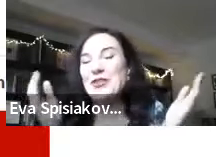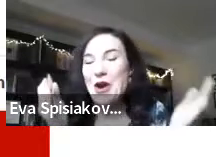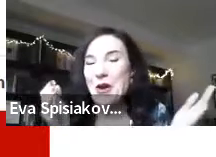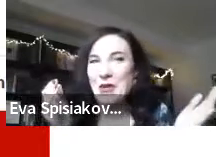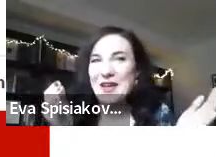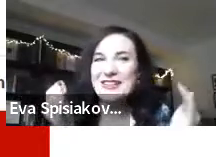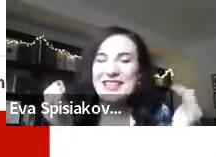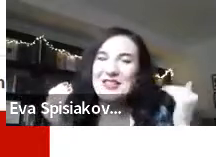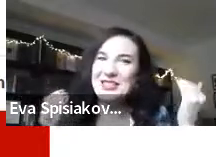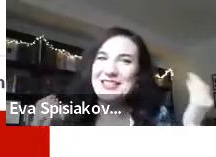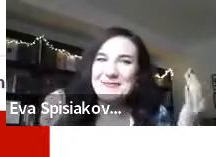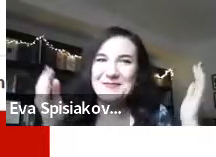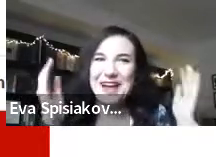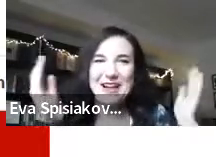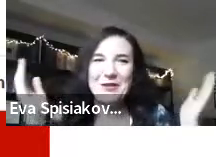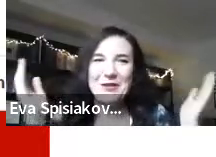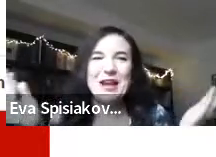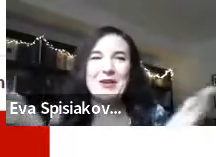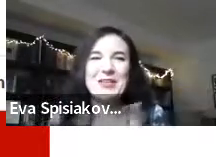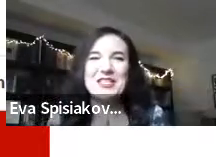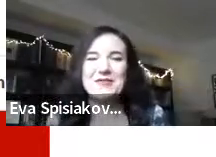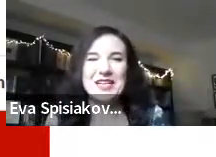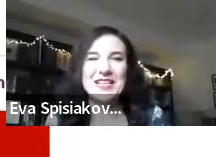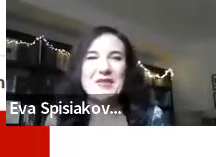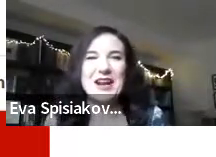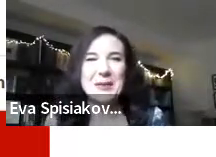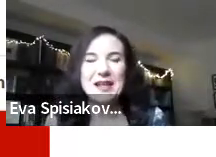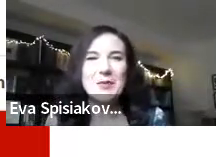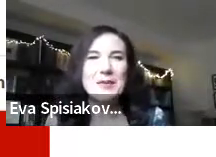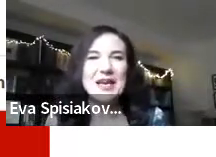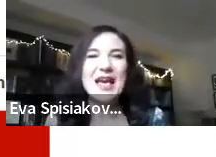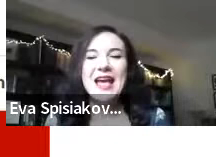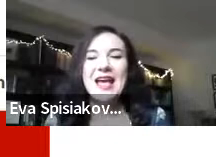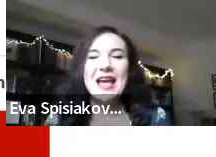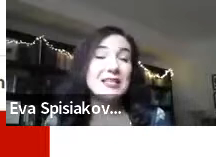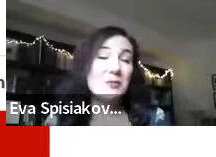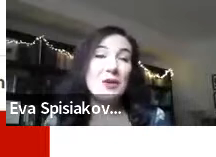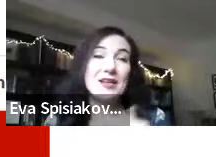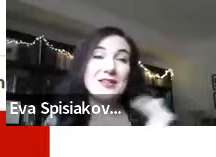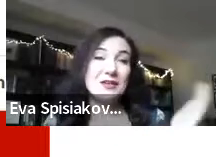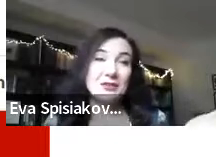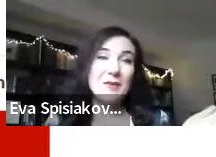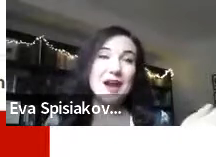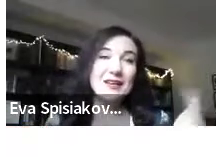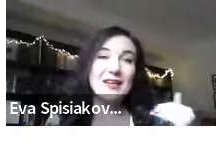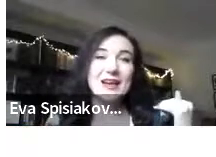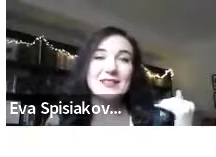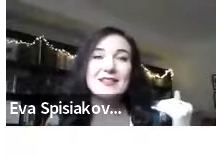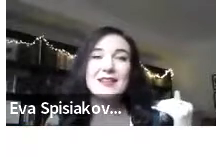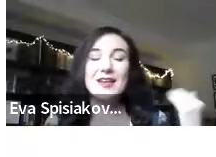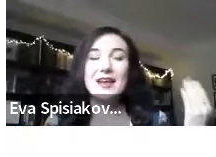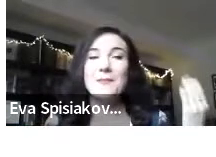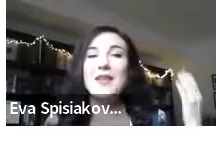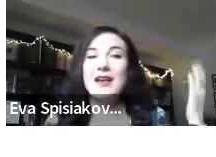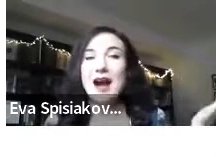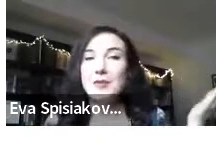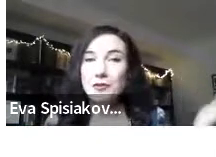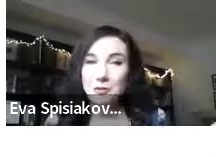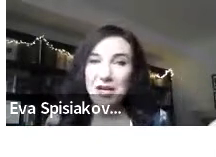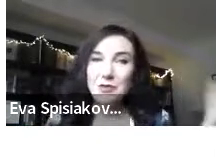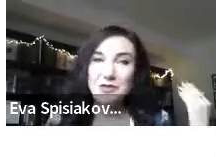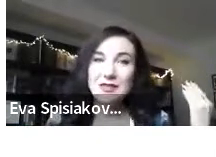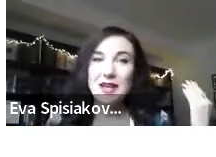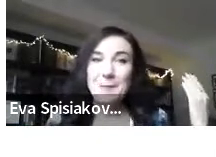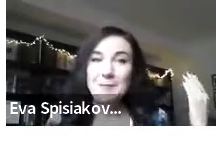footprint of its own, that's just, I don't know, that just really sits very badly with me. At this point, it's a good reminder that the term